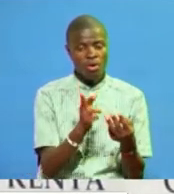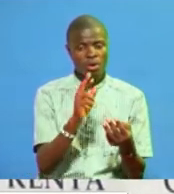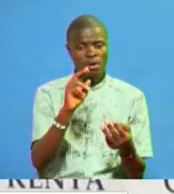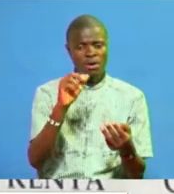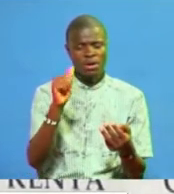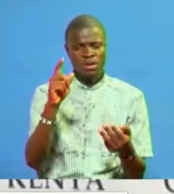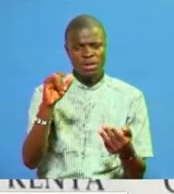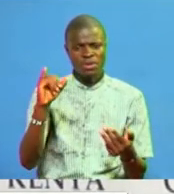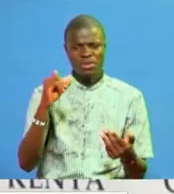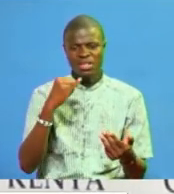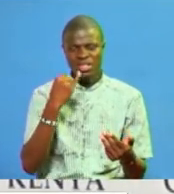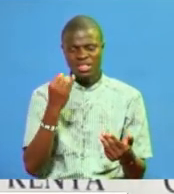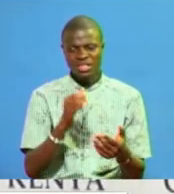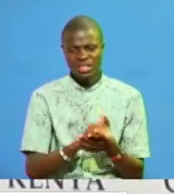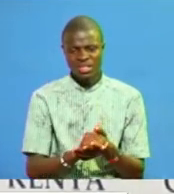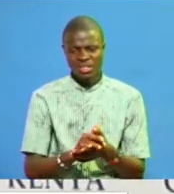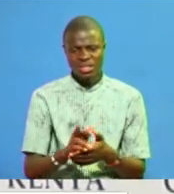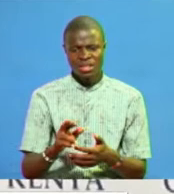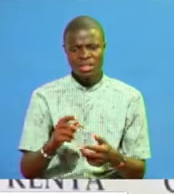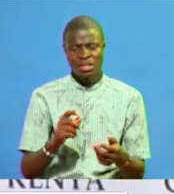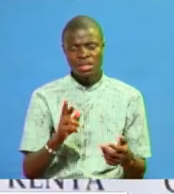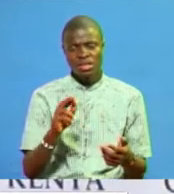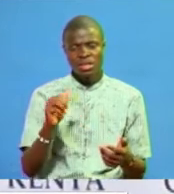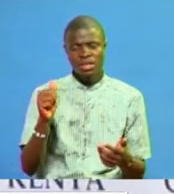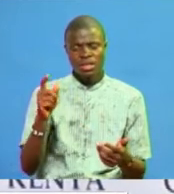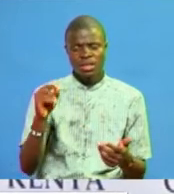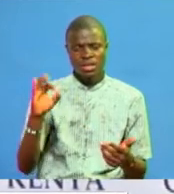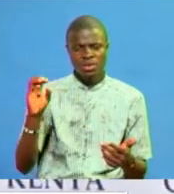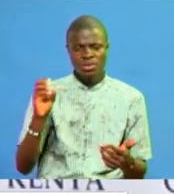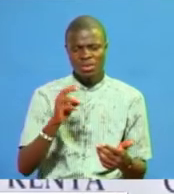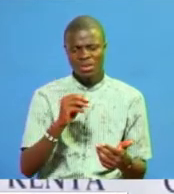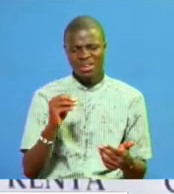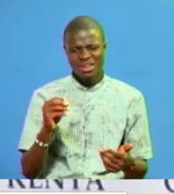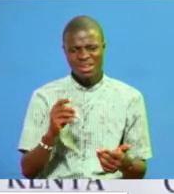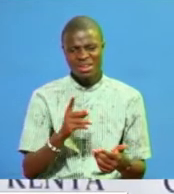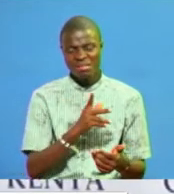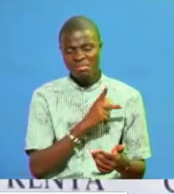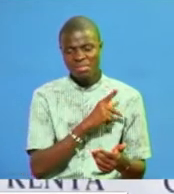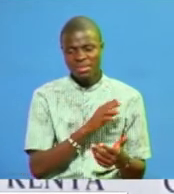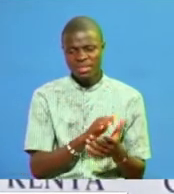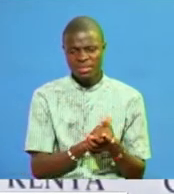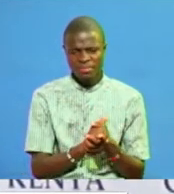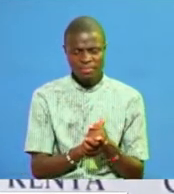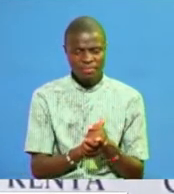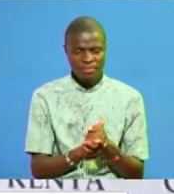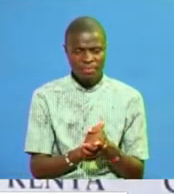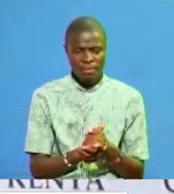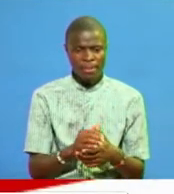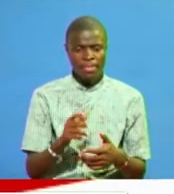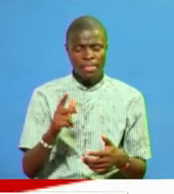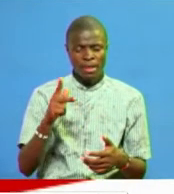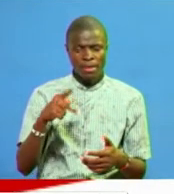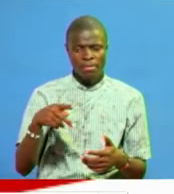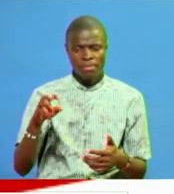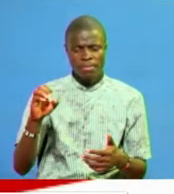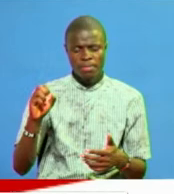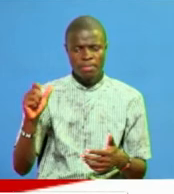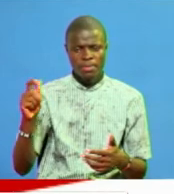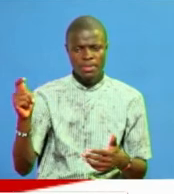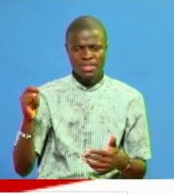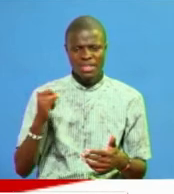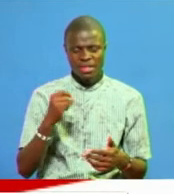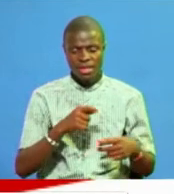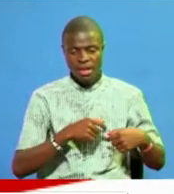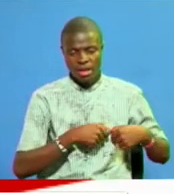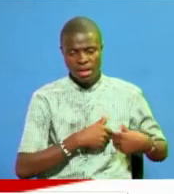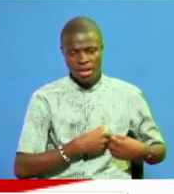Peace. Radio na amani. Peace is at the heart of UNESCO. Humanity is